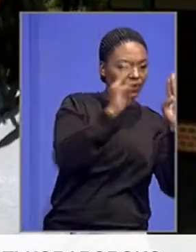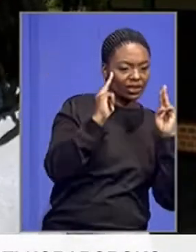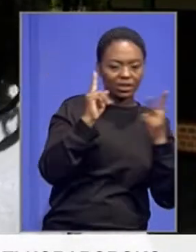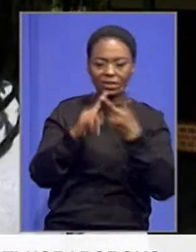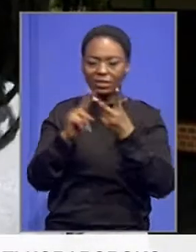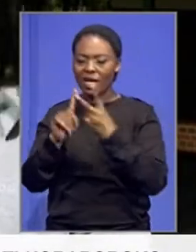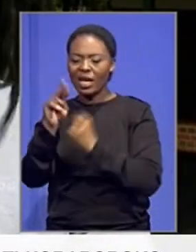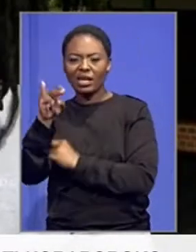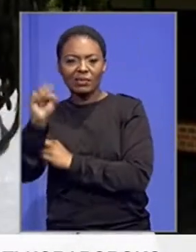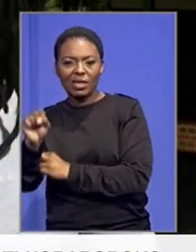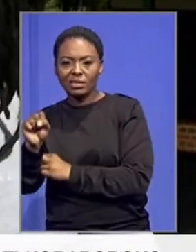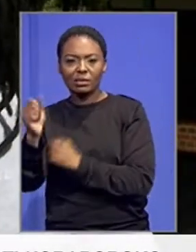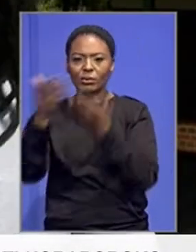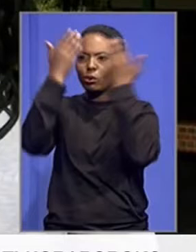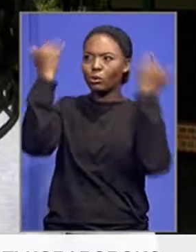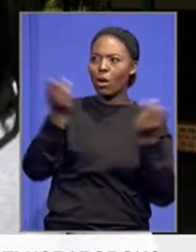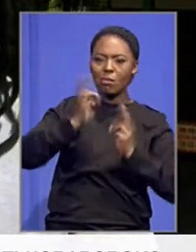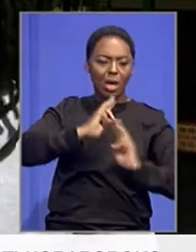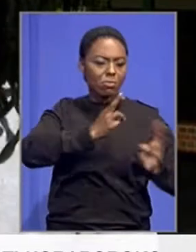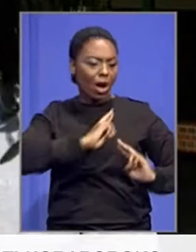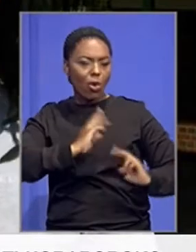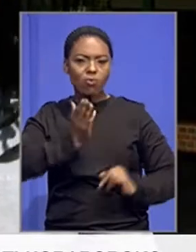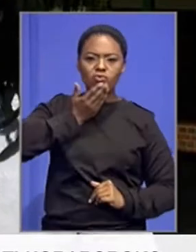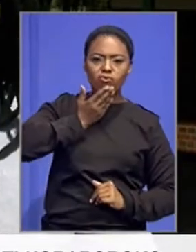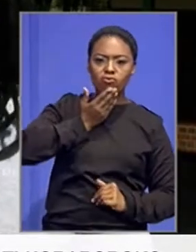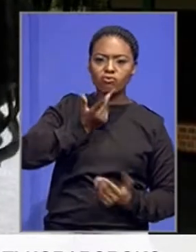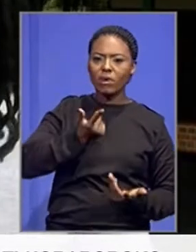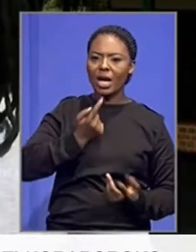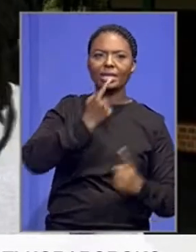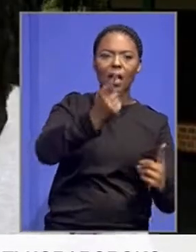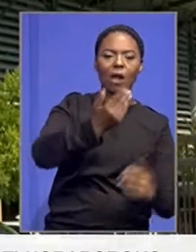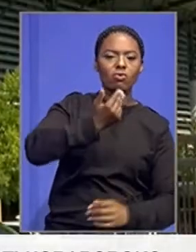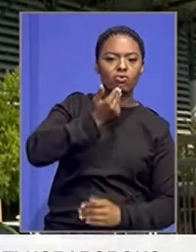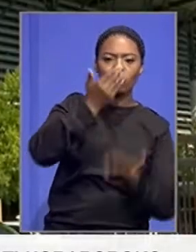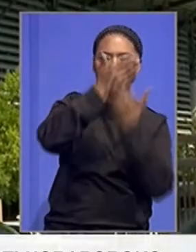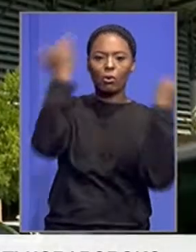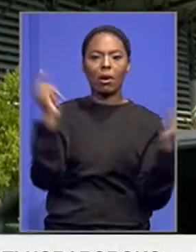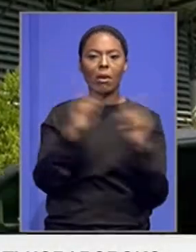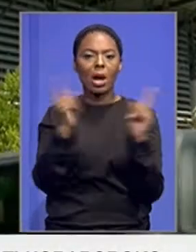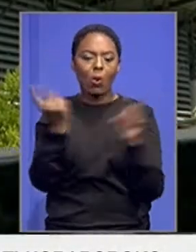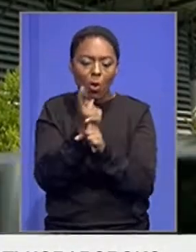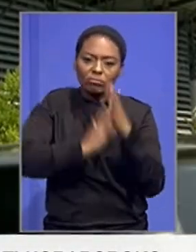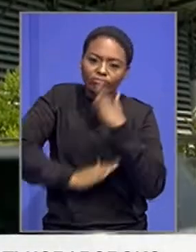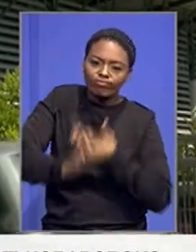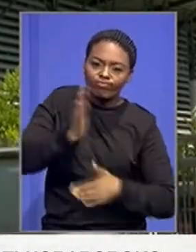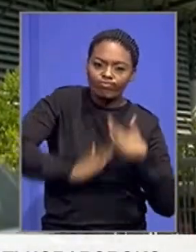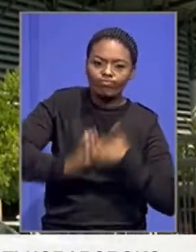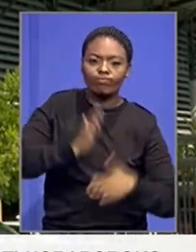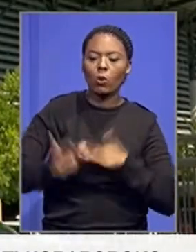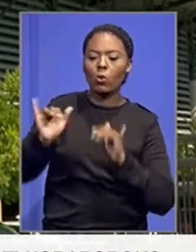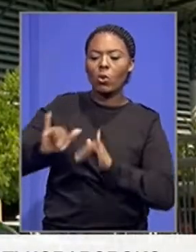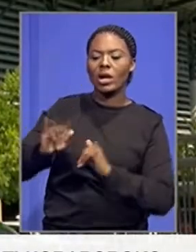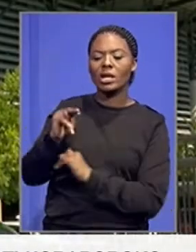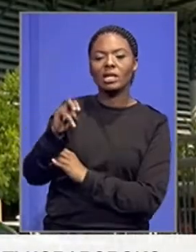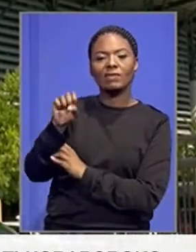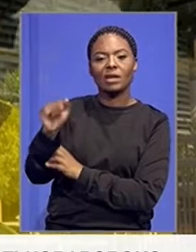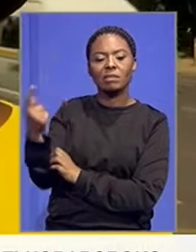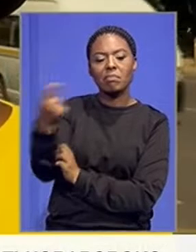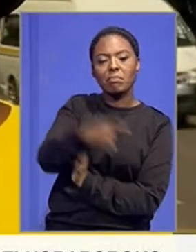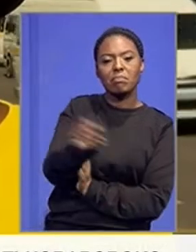wouldn't know what to do or what to say, but just to be patient and wait for NSFAS to do the